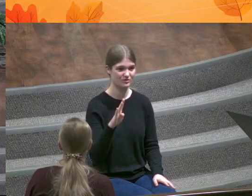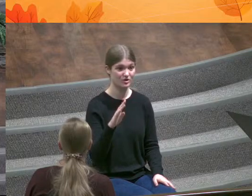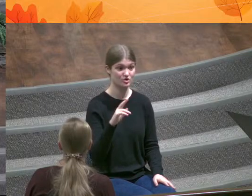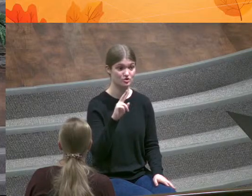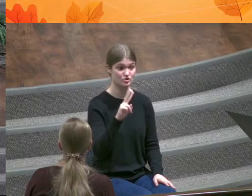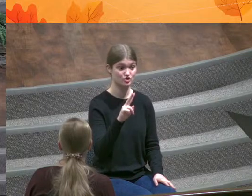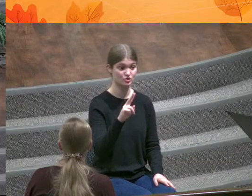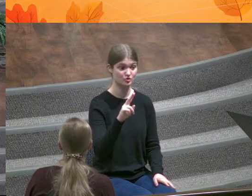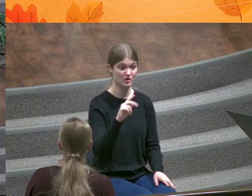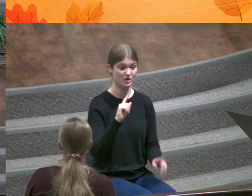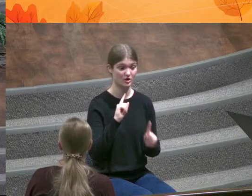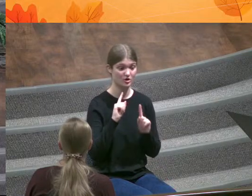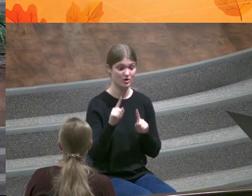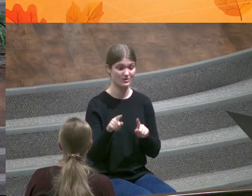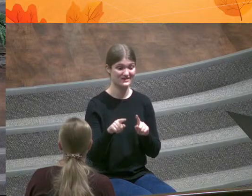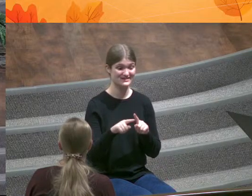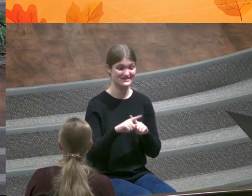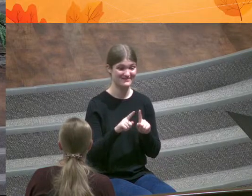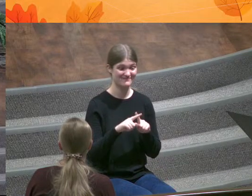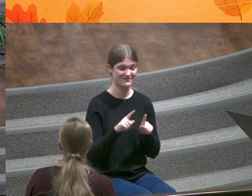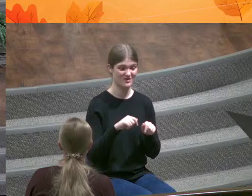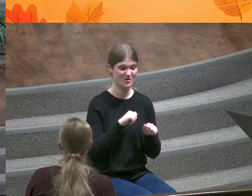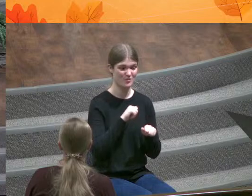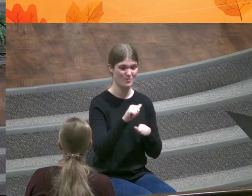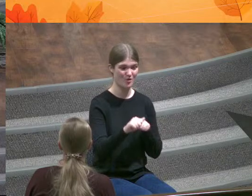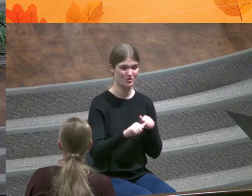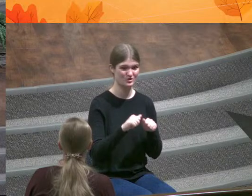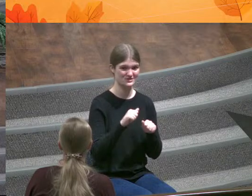separate motorcycle accidents in different years.